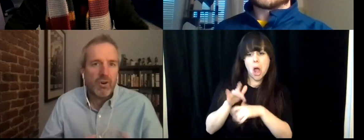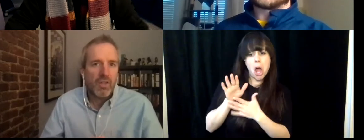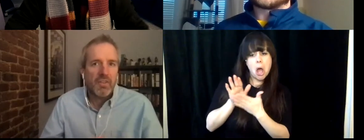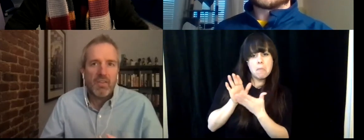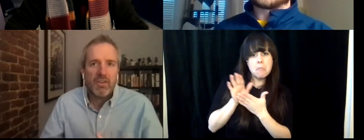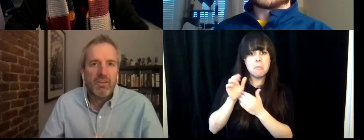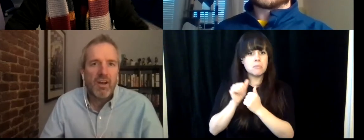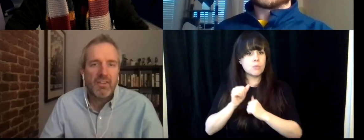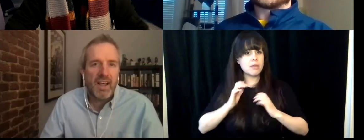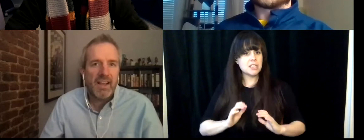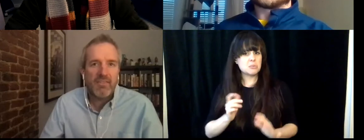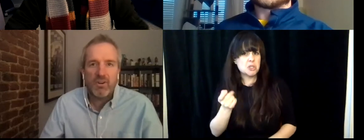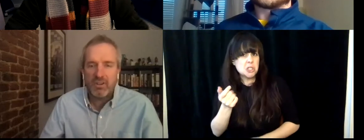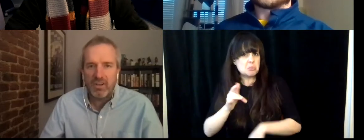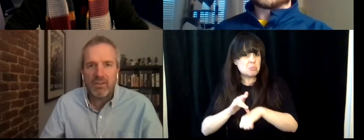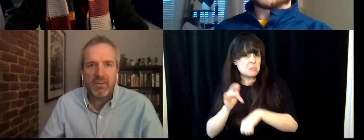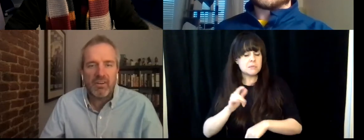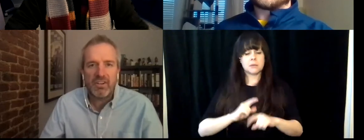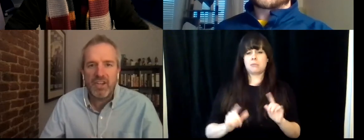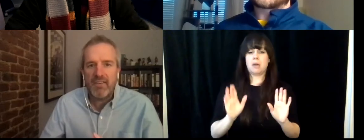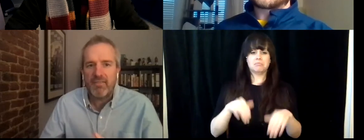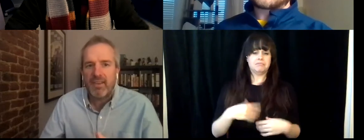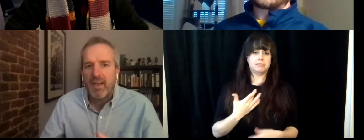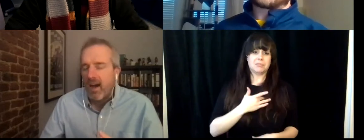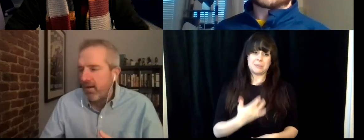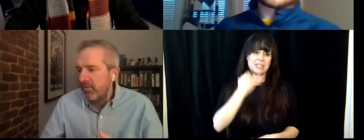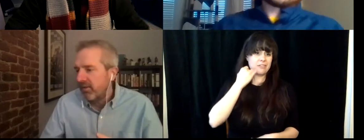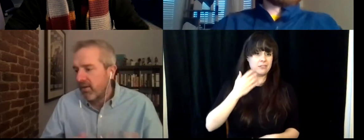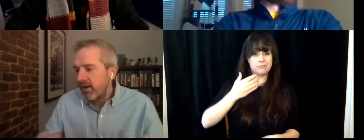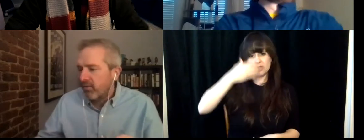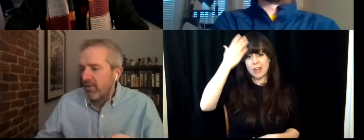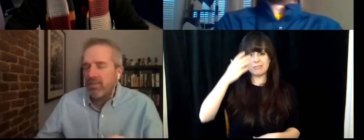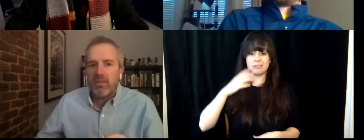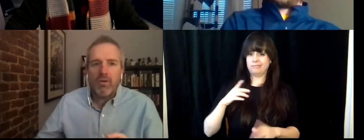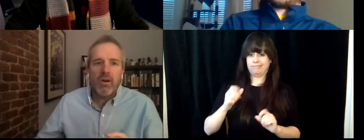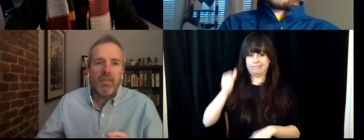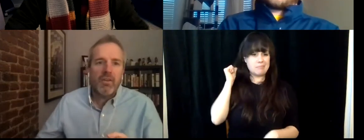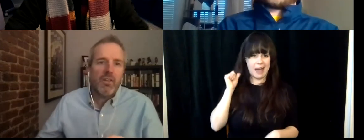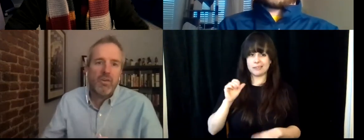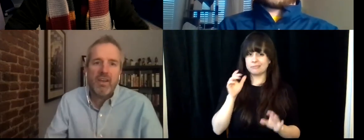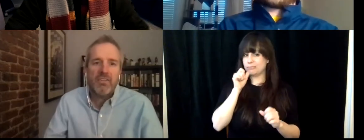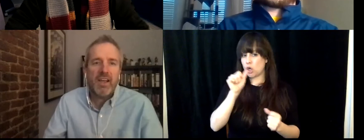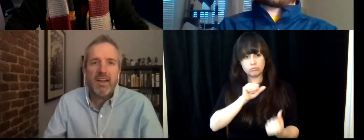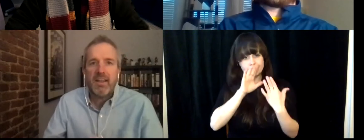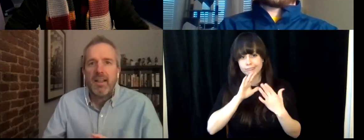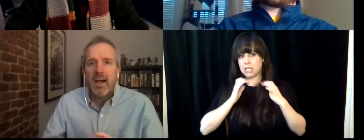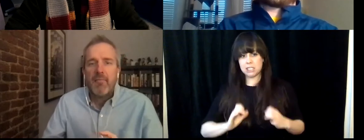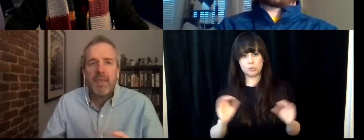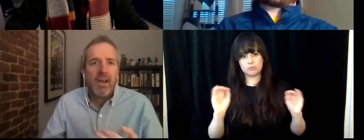Or if you're on the line, if you're a cook or a chef. Likewise with, on the hotel